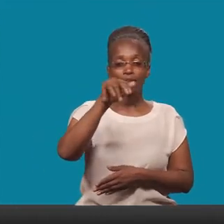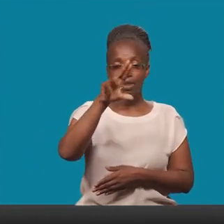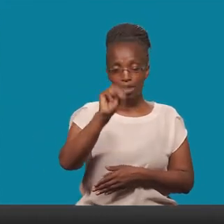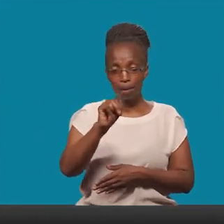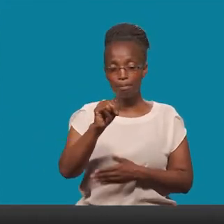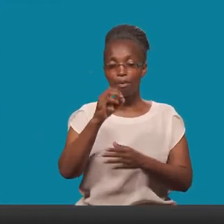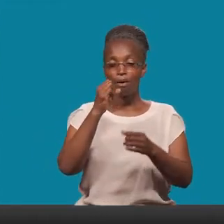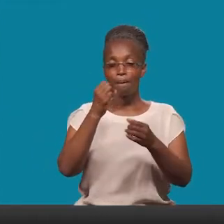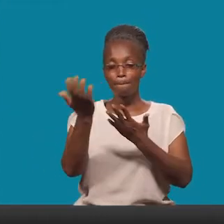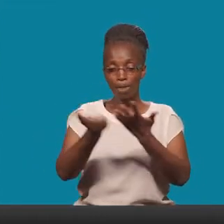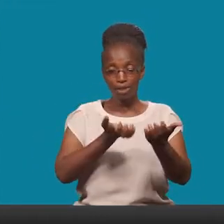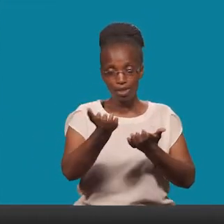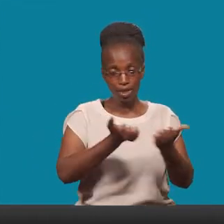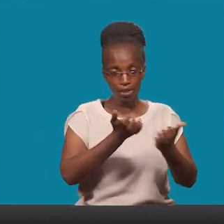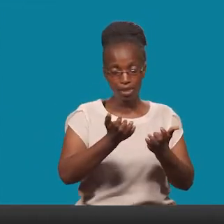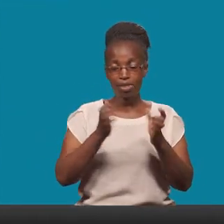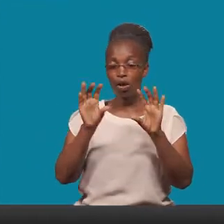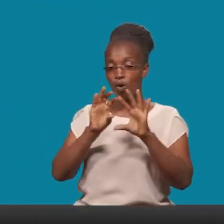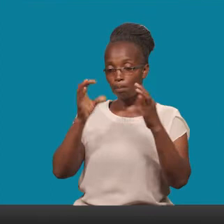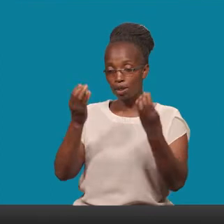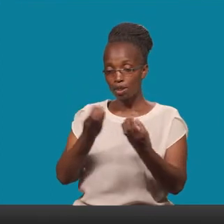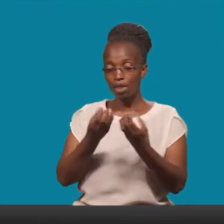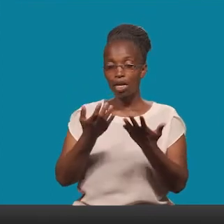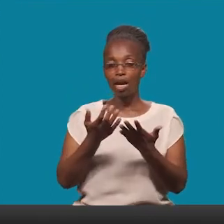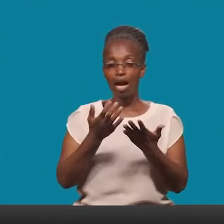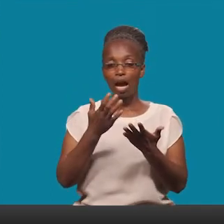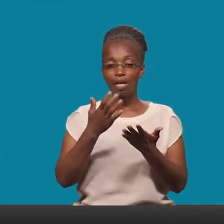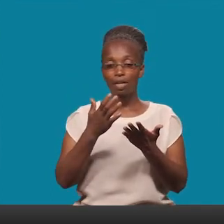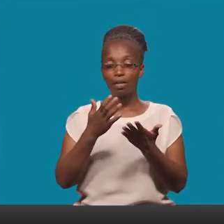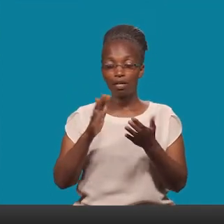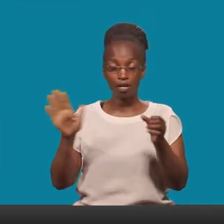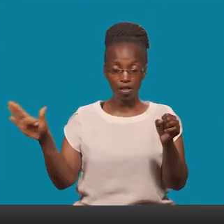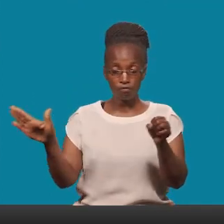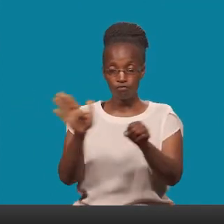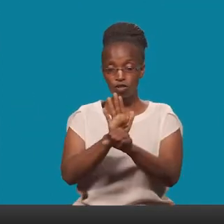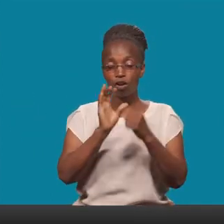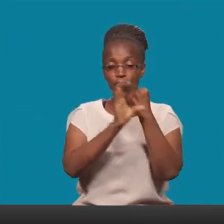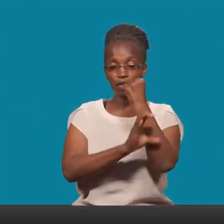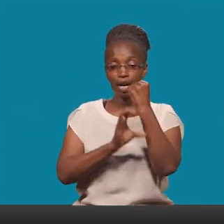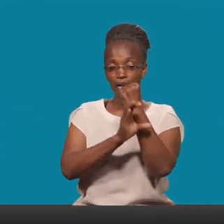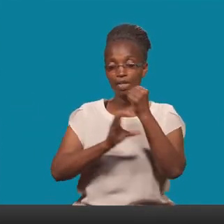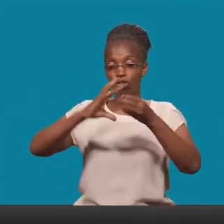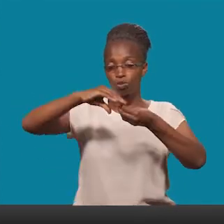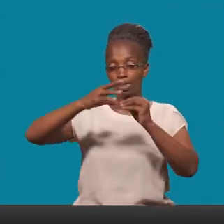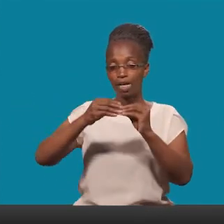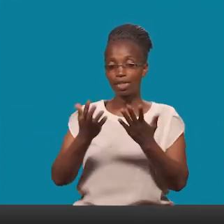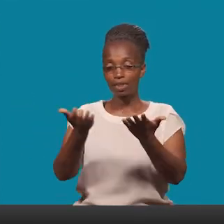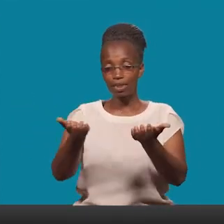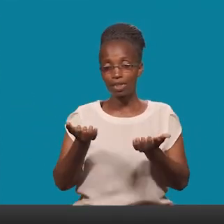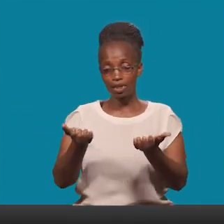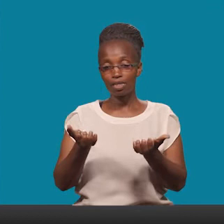medium enterprises, regional, community, and church-based broadcasters throughout the